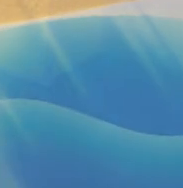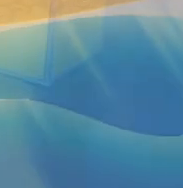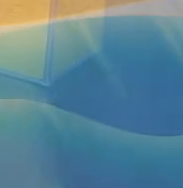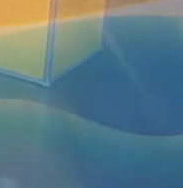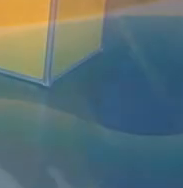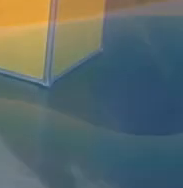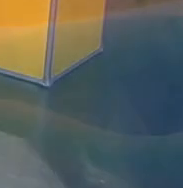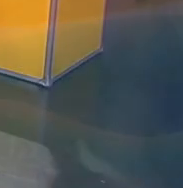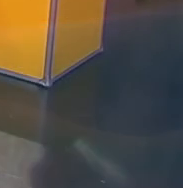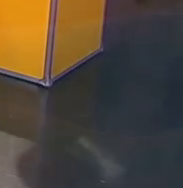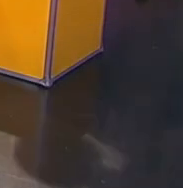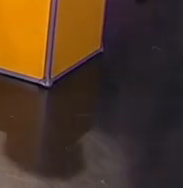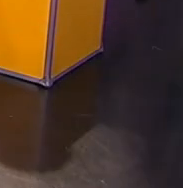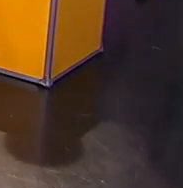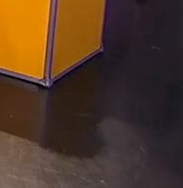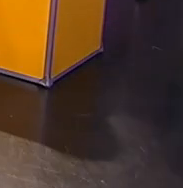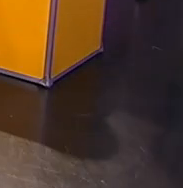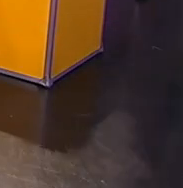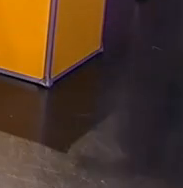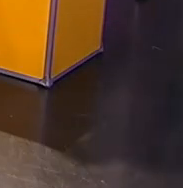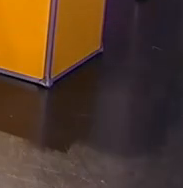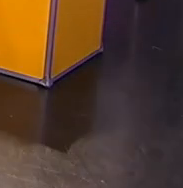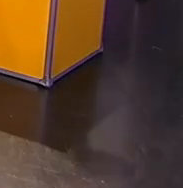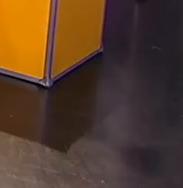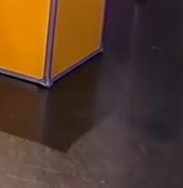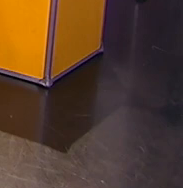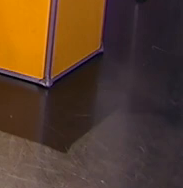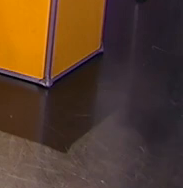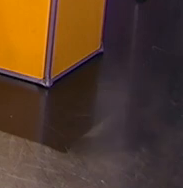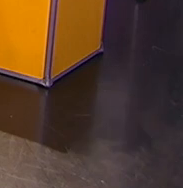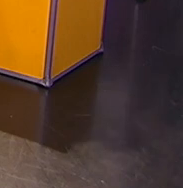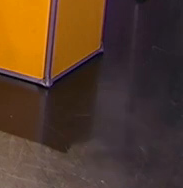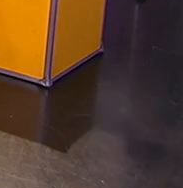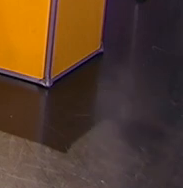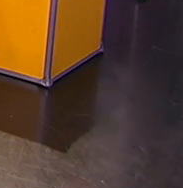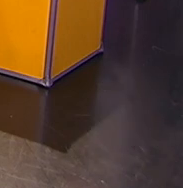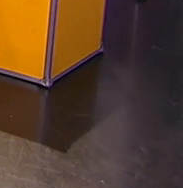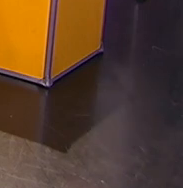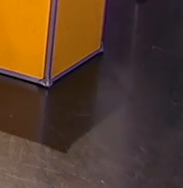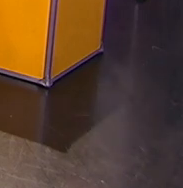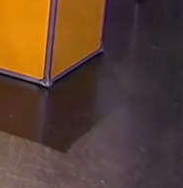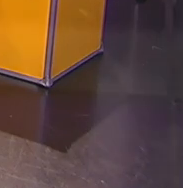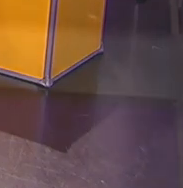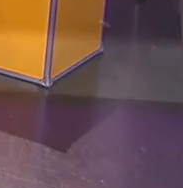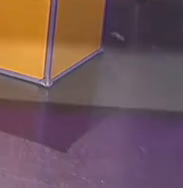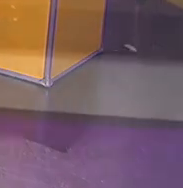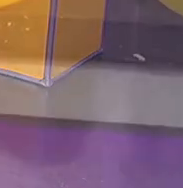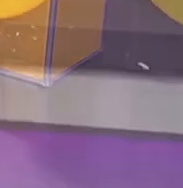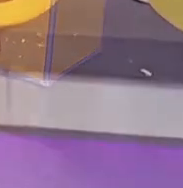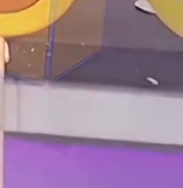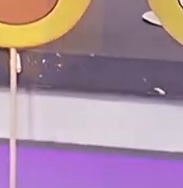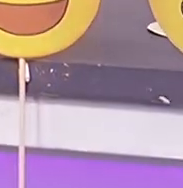Let's go to the beach. Let's look for shells. Let's play in